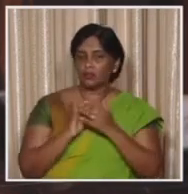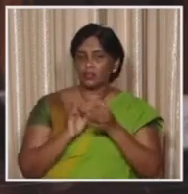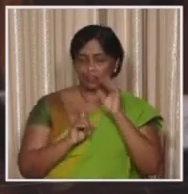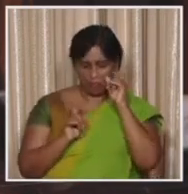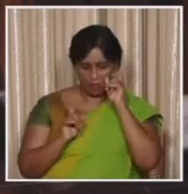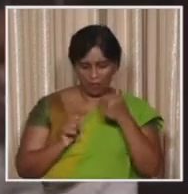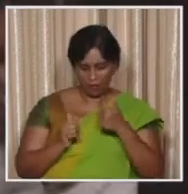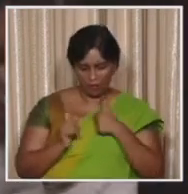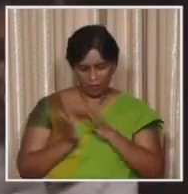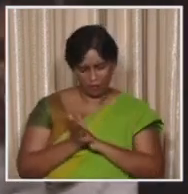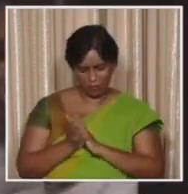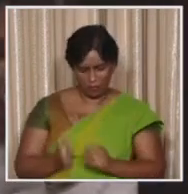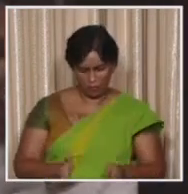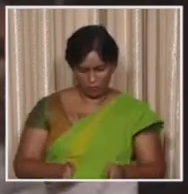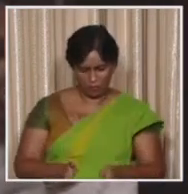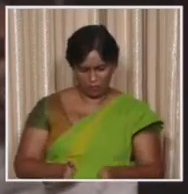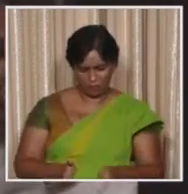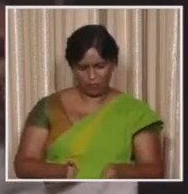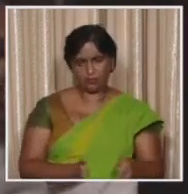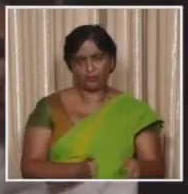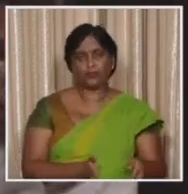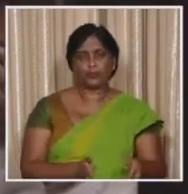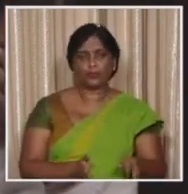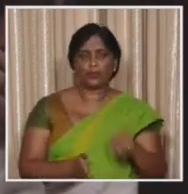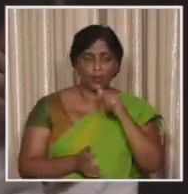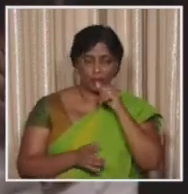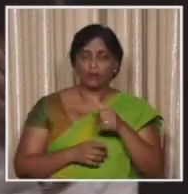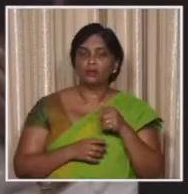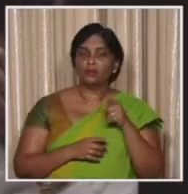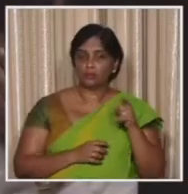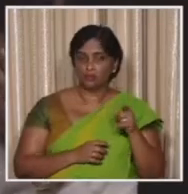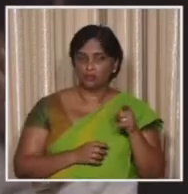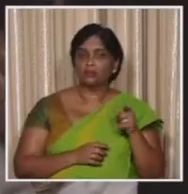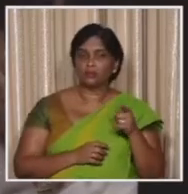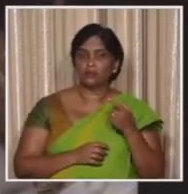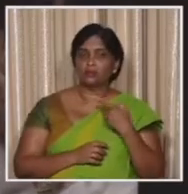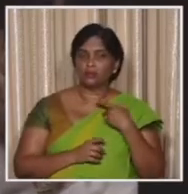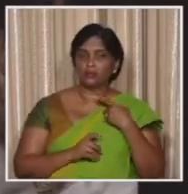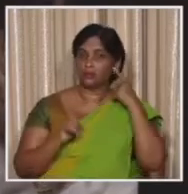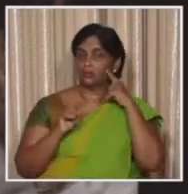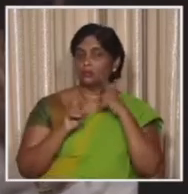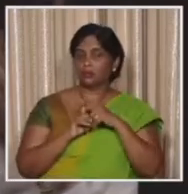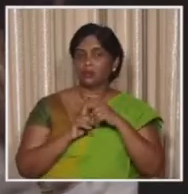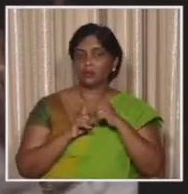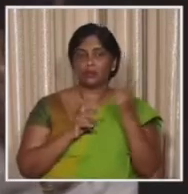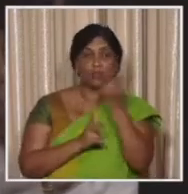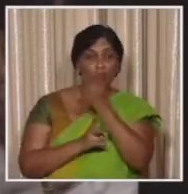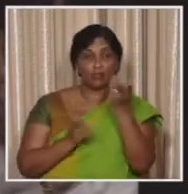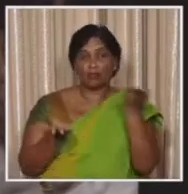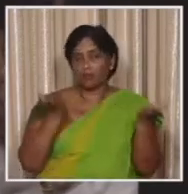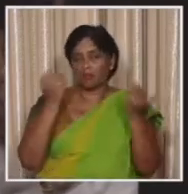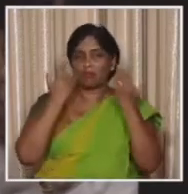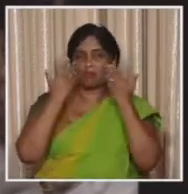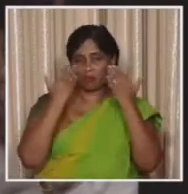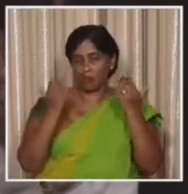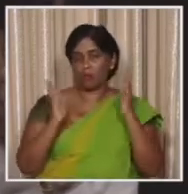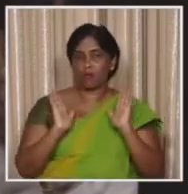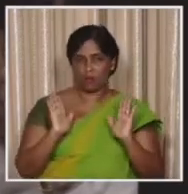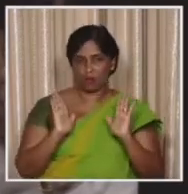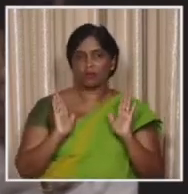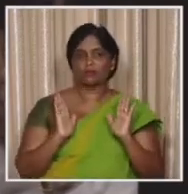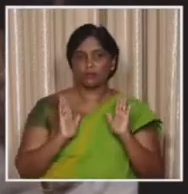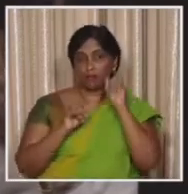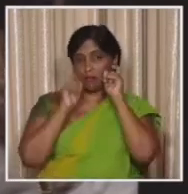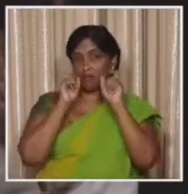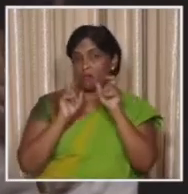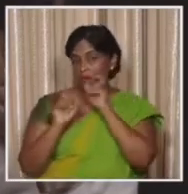you. No, so I think he actually got it right. But we had to listen to both sides of the stories. So DMCs would want it to be a